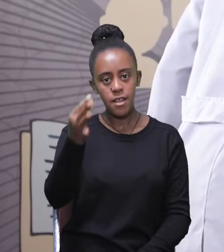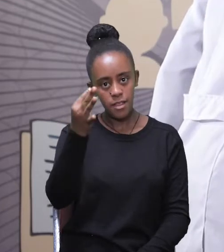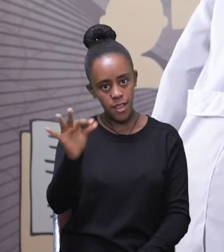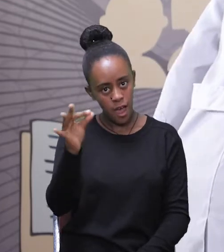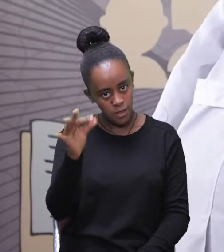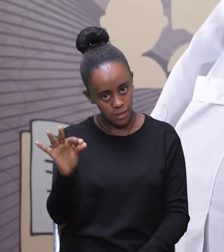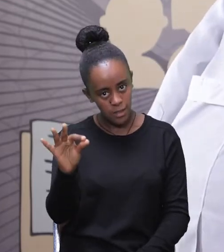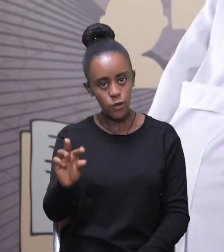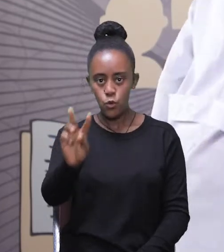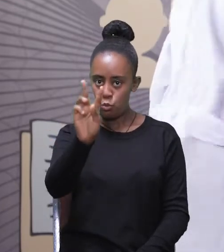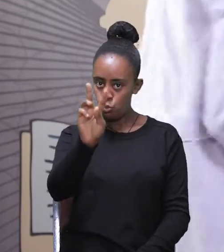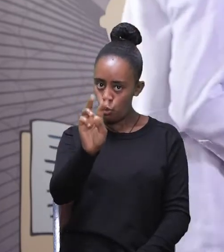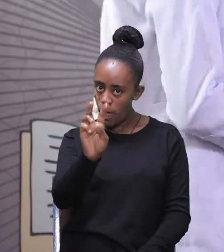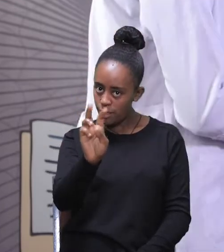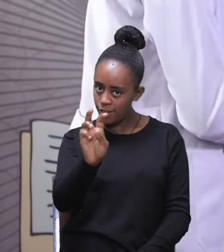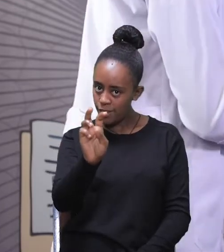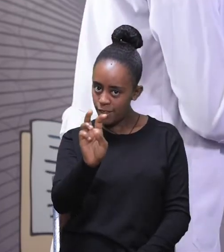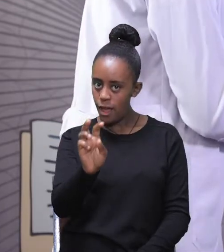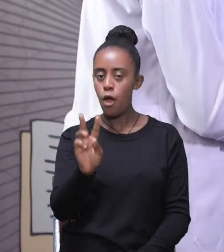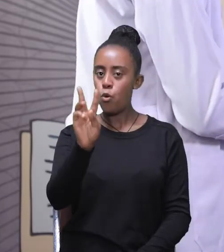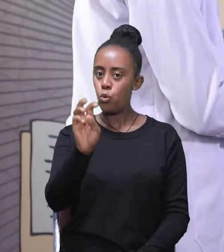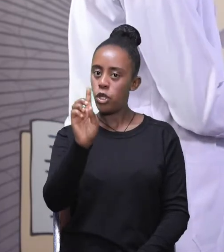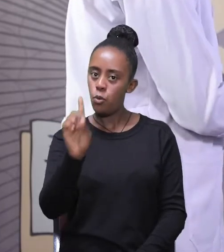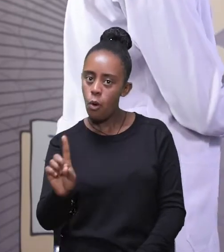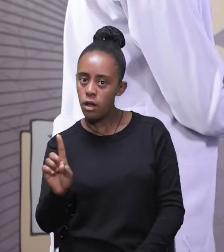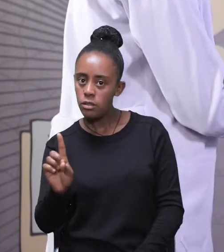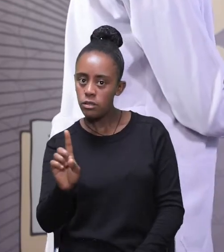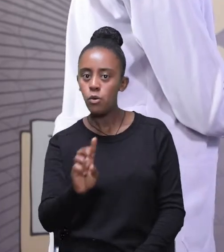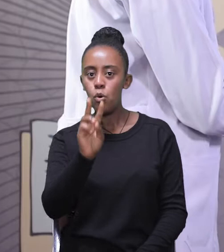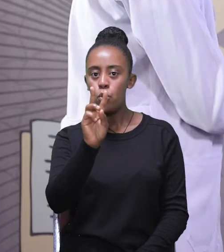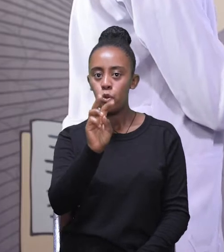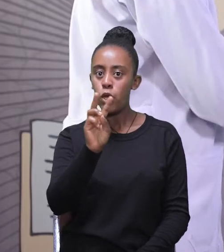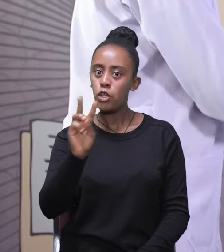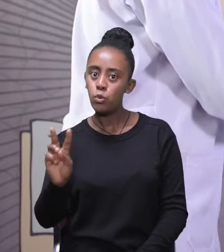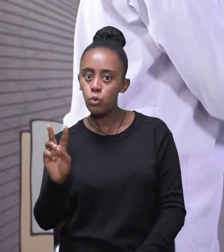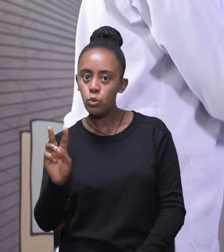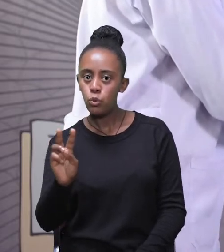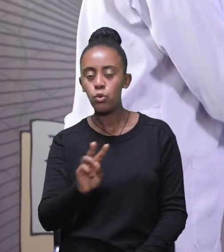19, 20, 21,